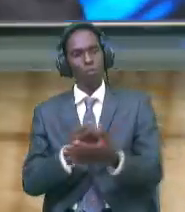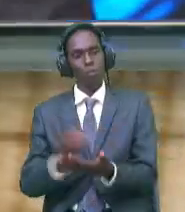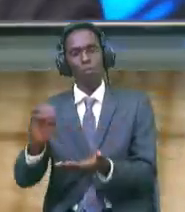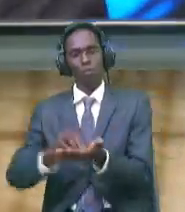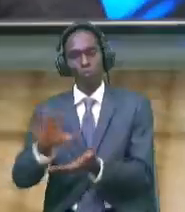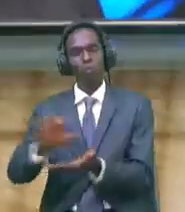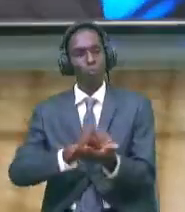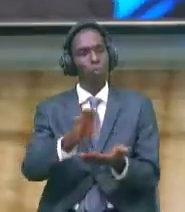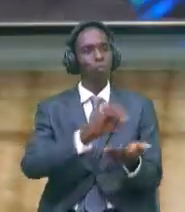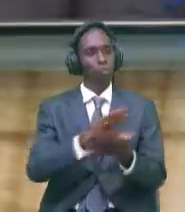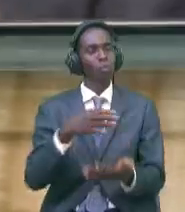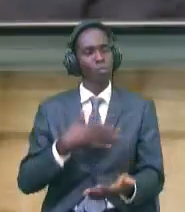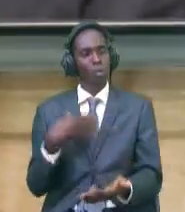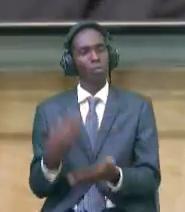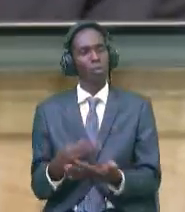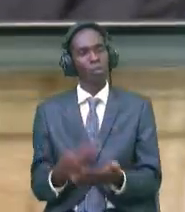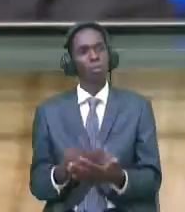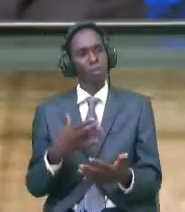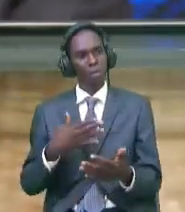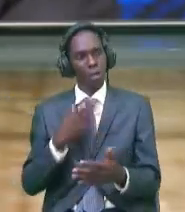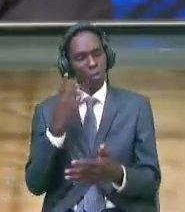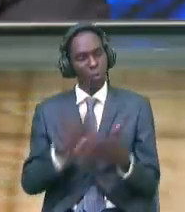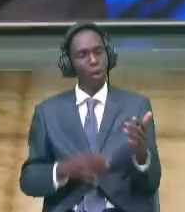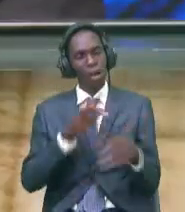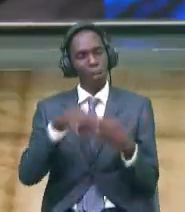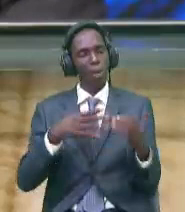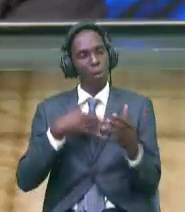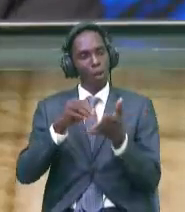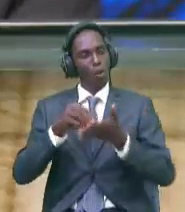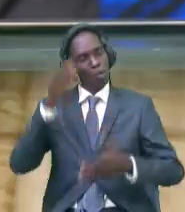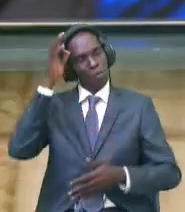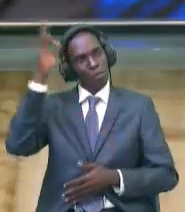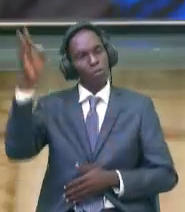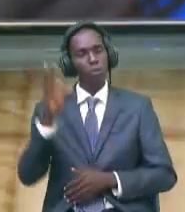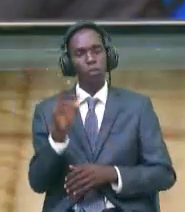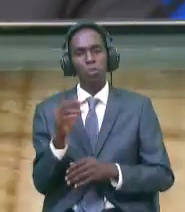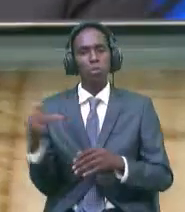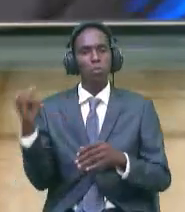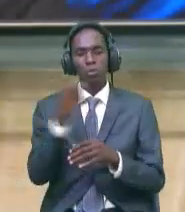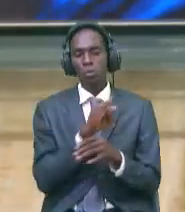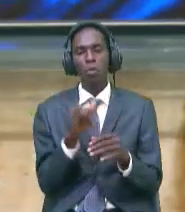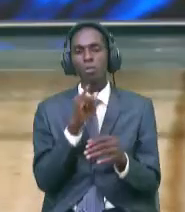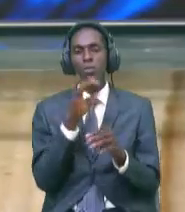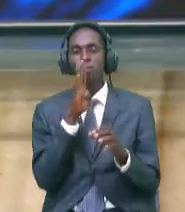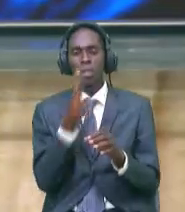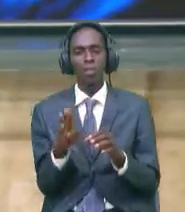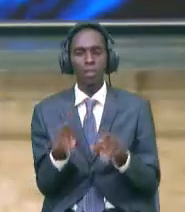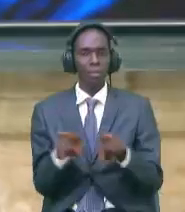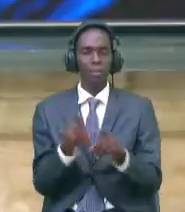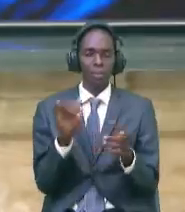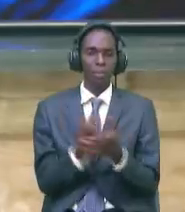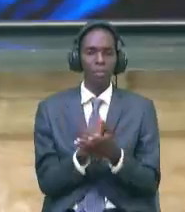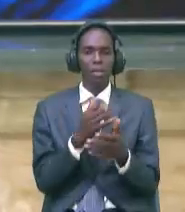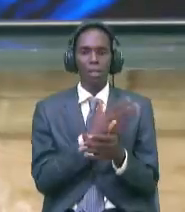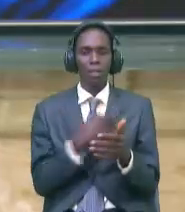they had, not just for Israel, but for the Gentile world at large. And then it says